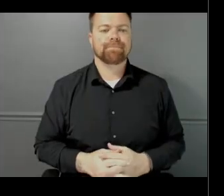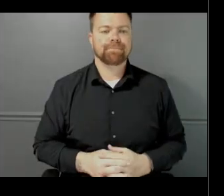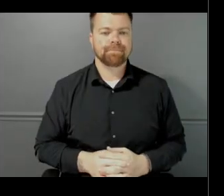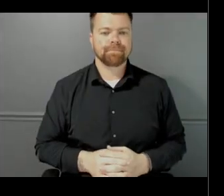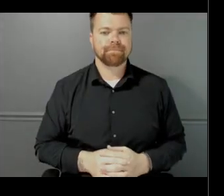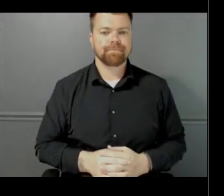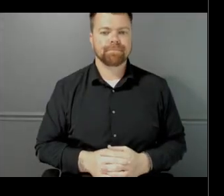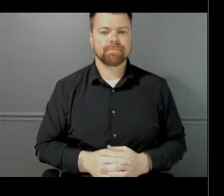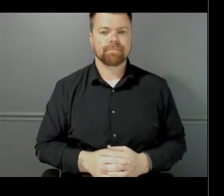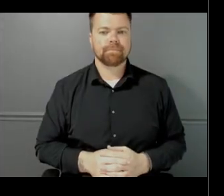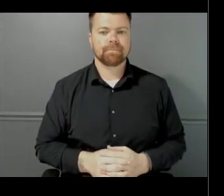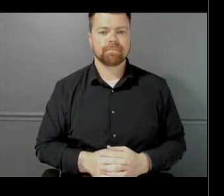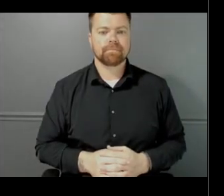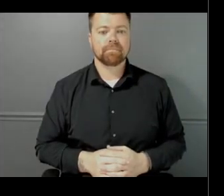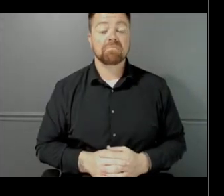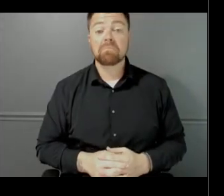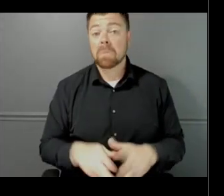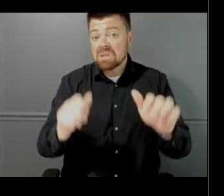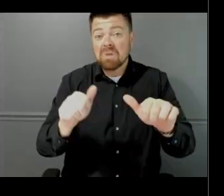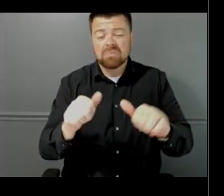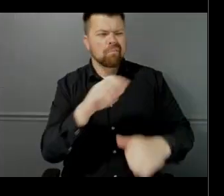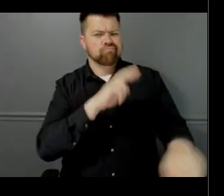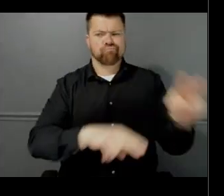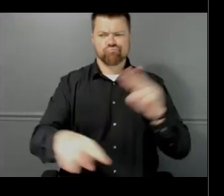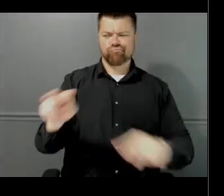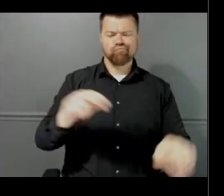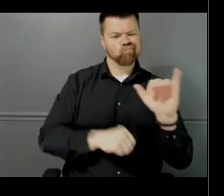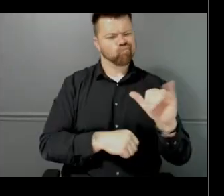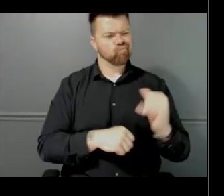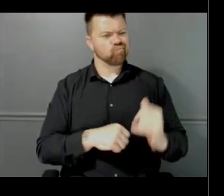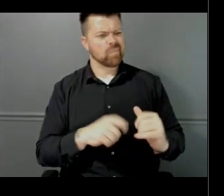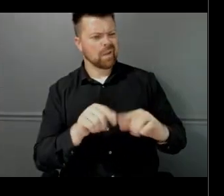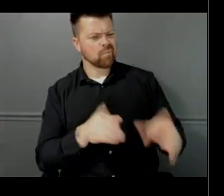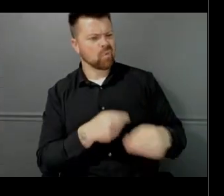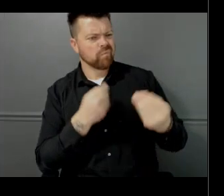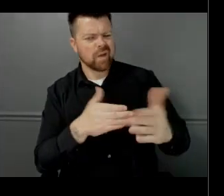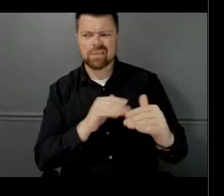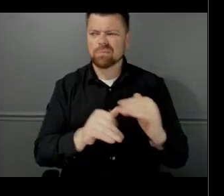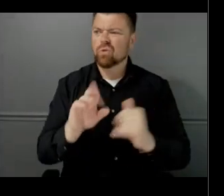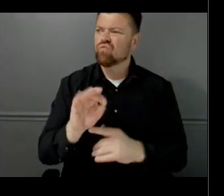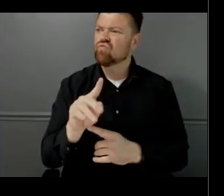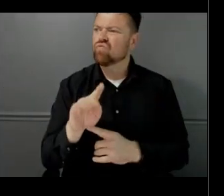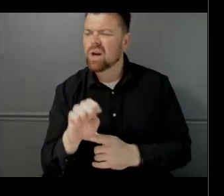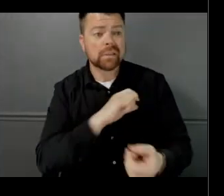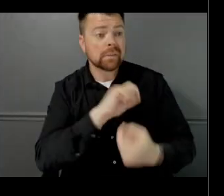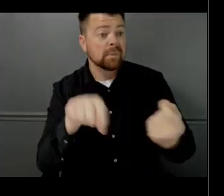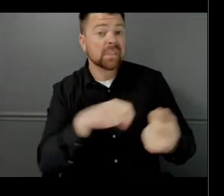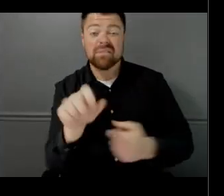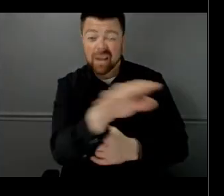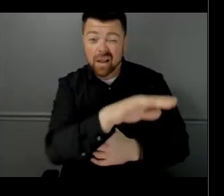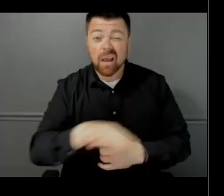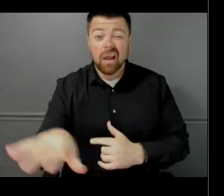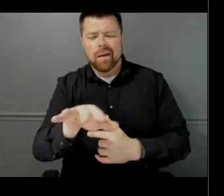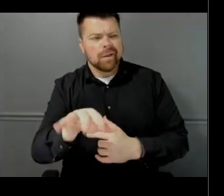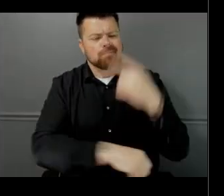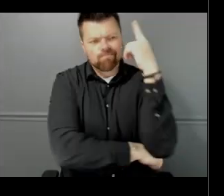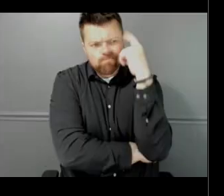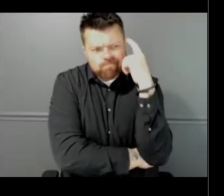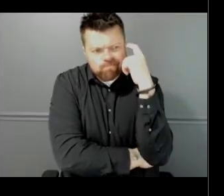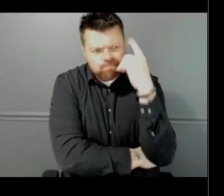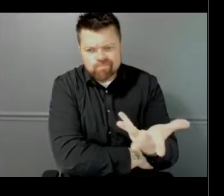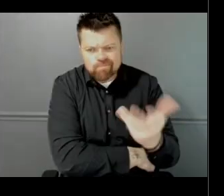It may be impractical to provide an accessible route on certain sites where a